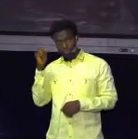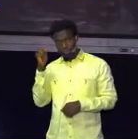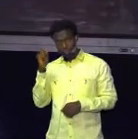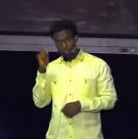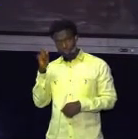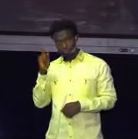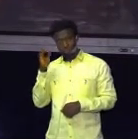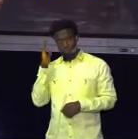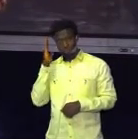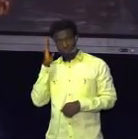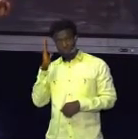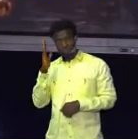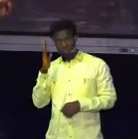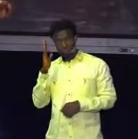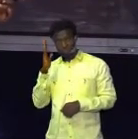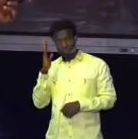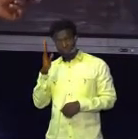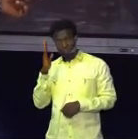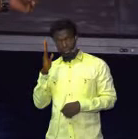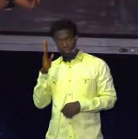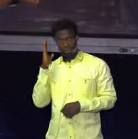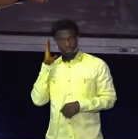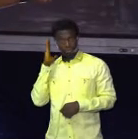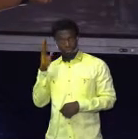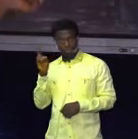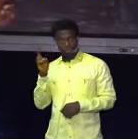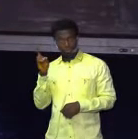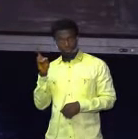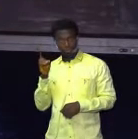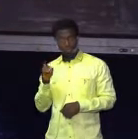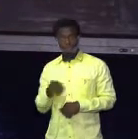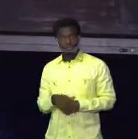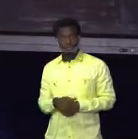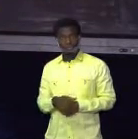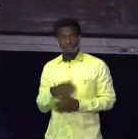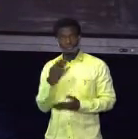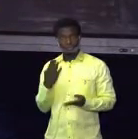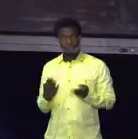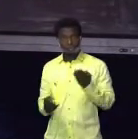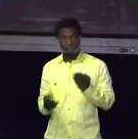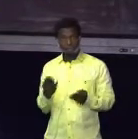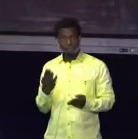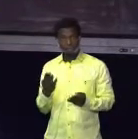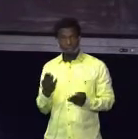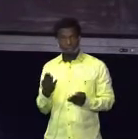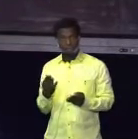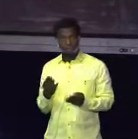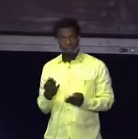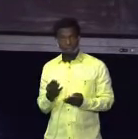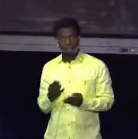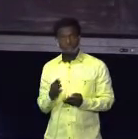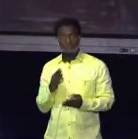should, will, would, may,